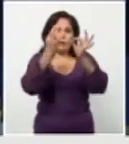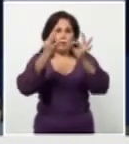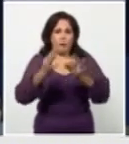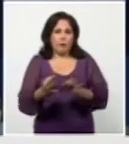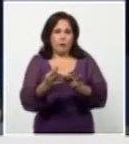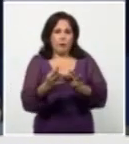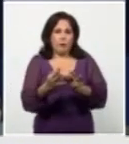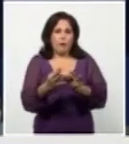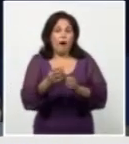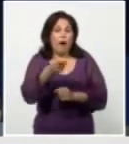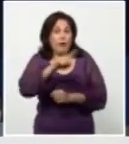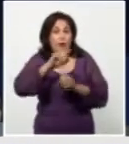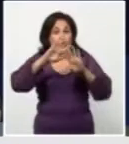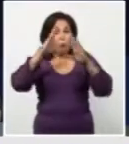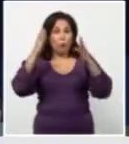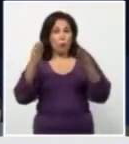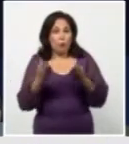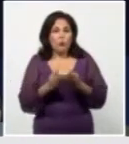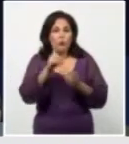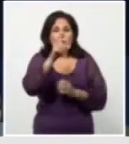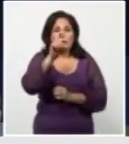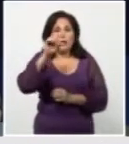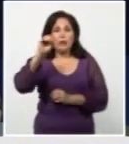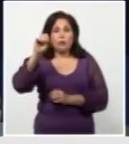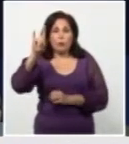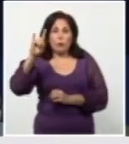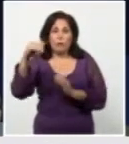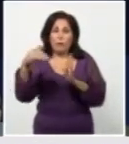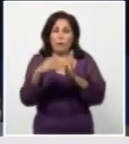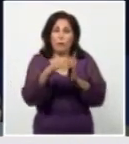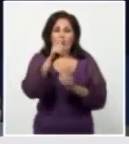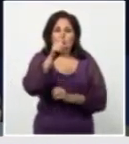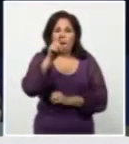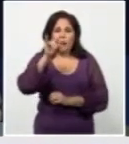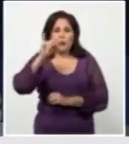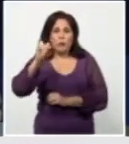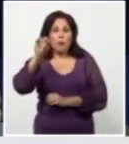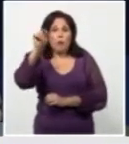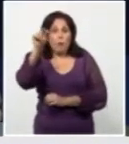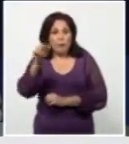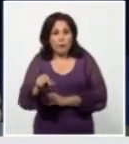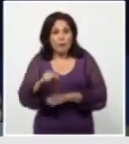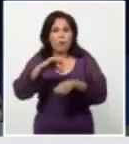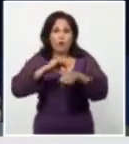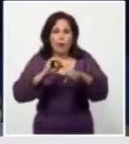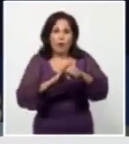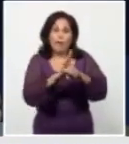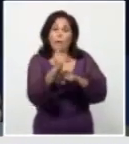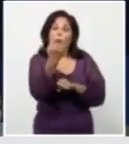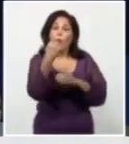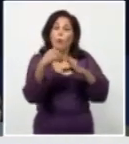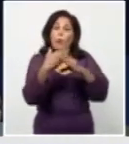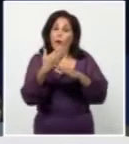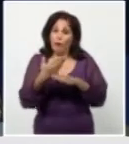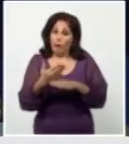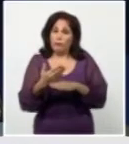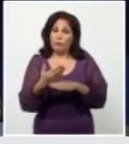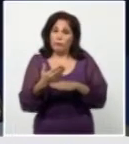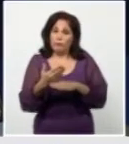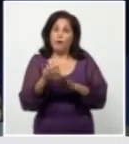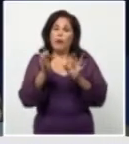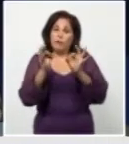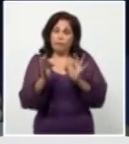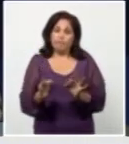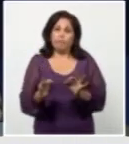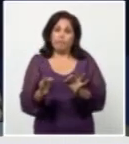confirmed confirmaron en in el the mundo world in a single day. 109.019 This is very casos alarming, en un solo día. and the confirmed Realmente cases es